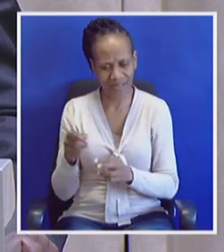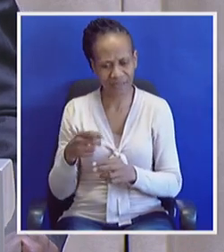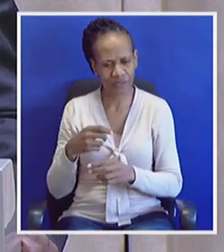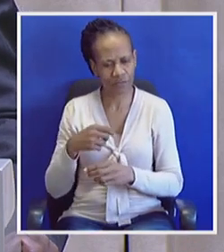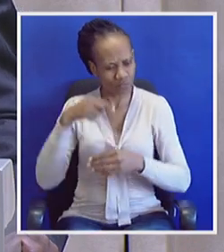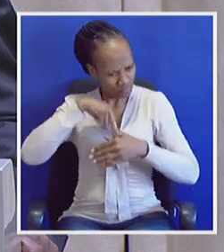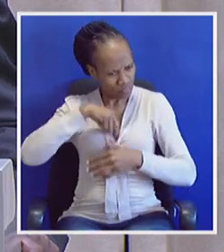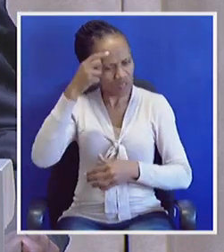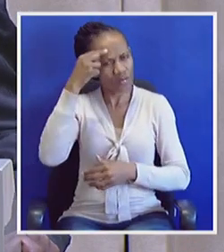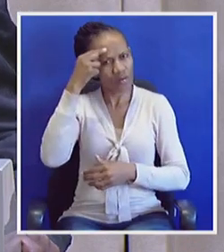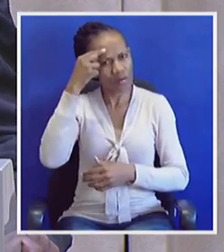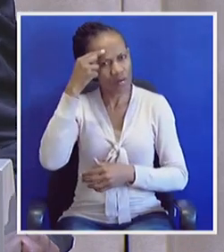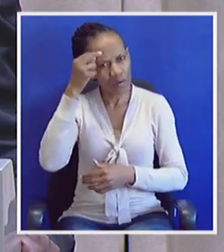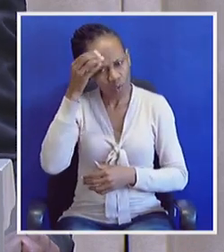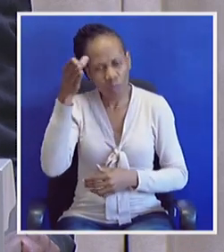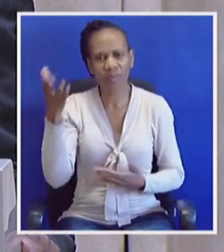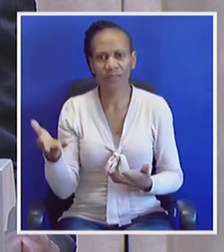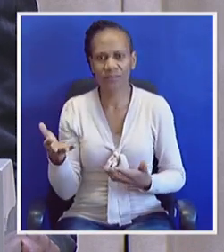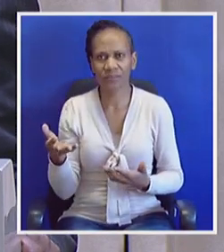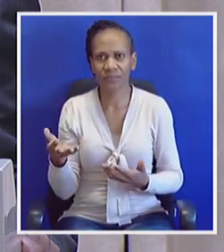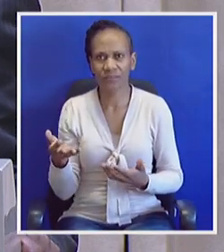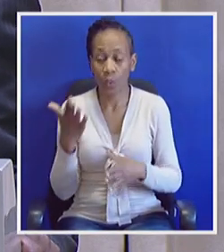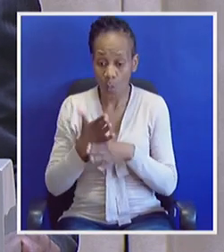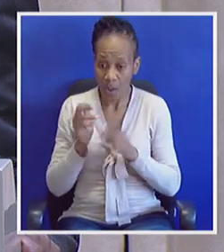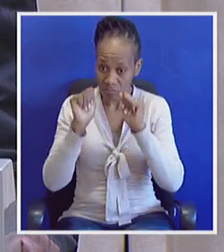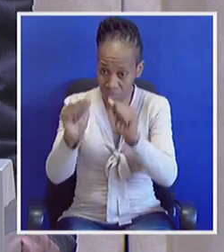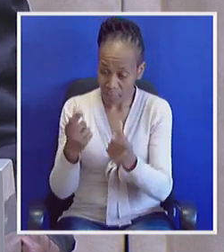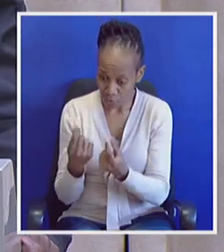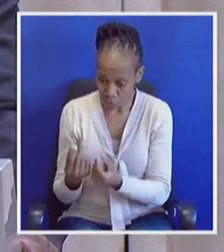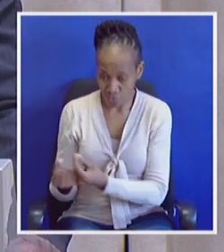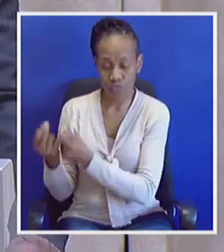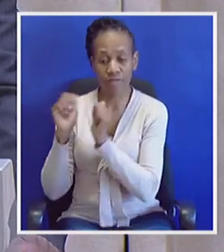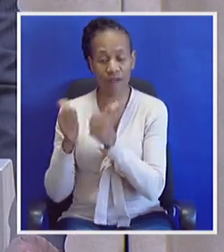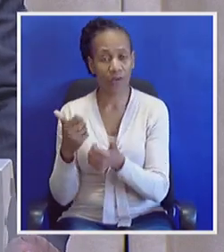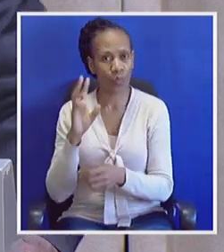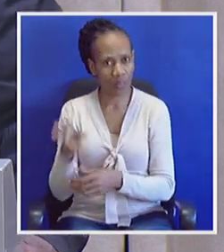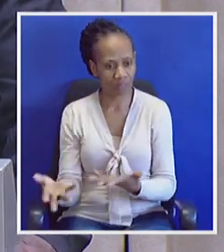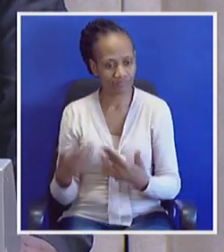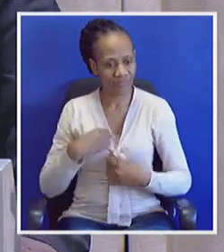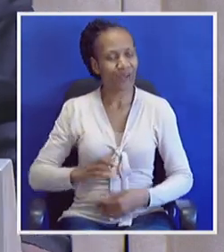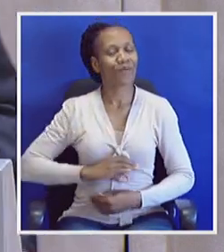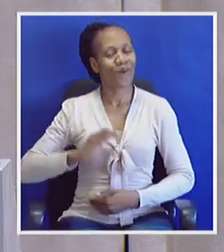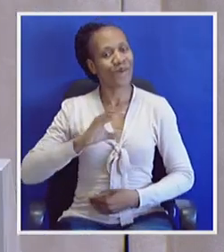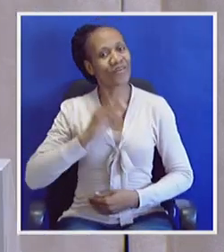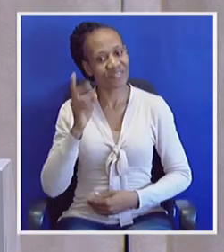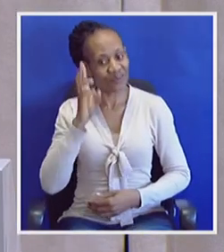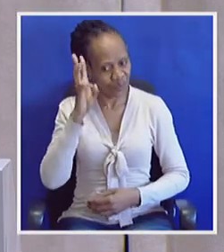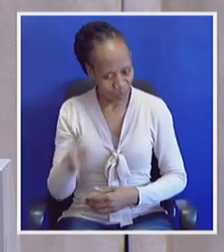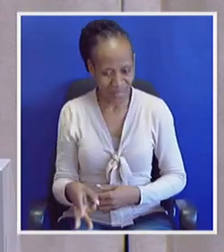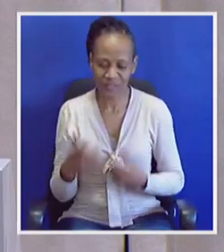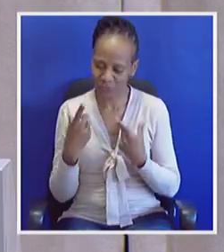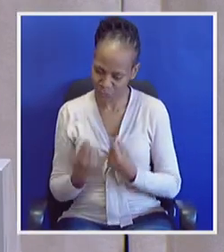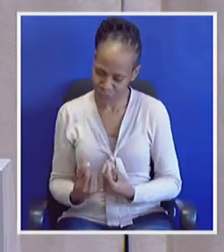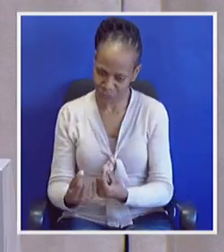they that will guide them in doing their work. So I have confidence that they will be able, as they have said